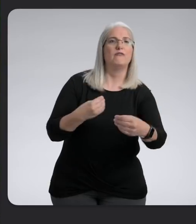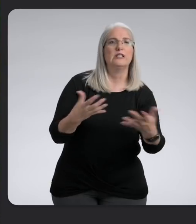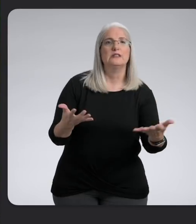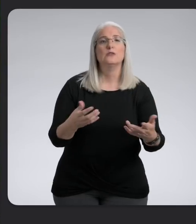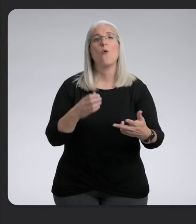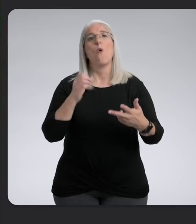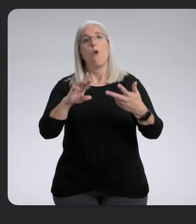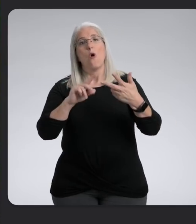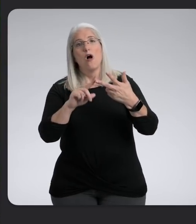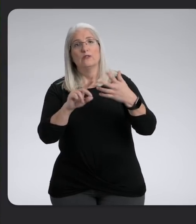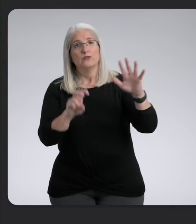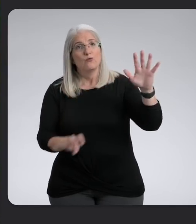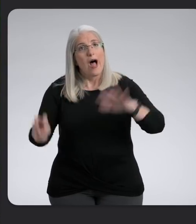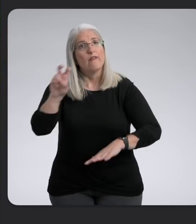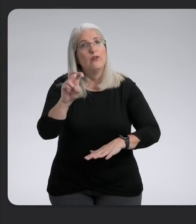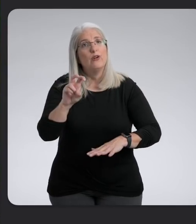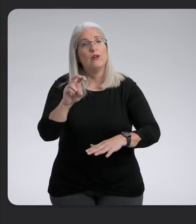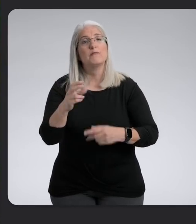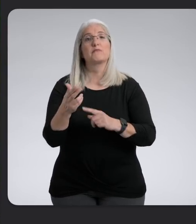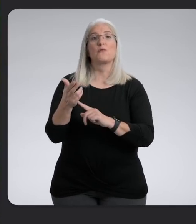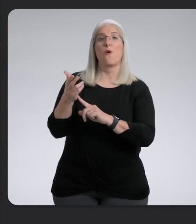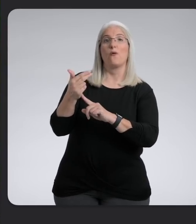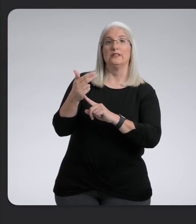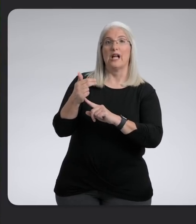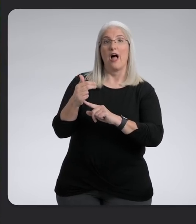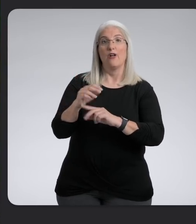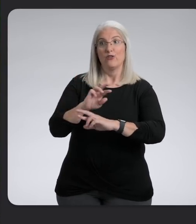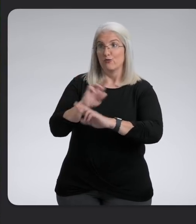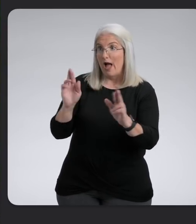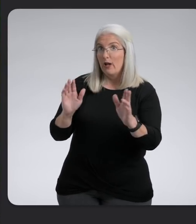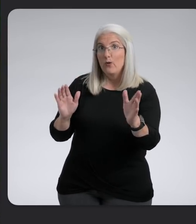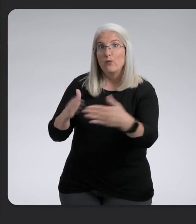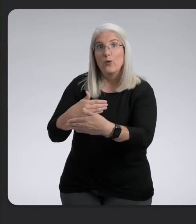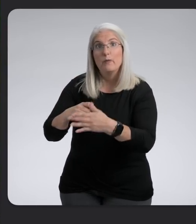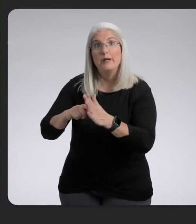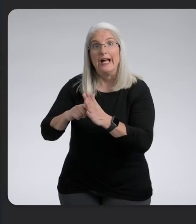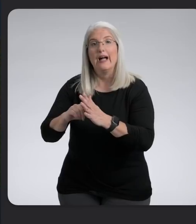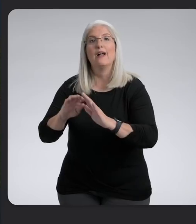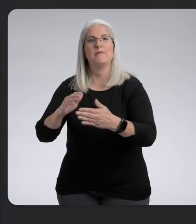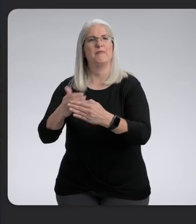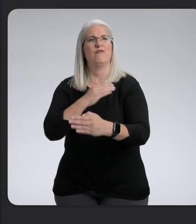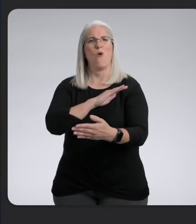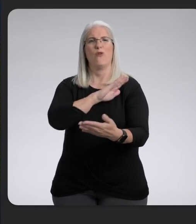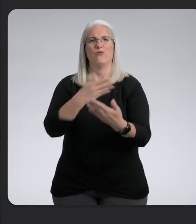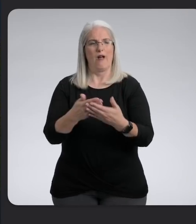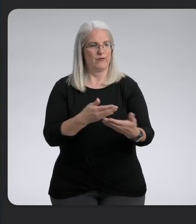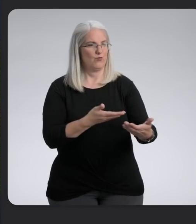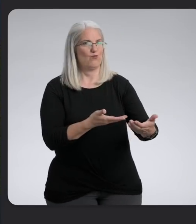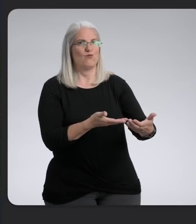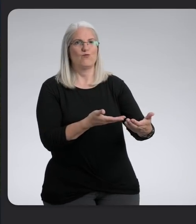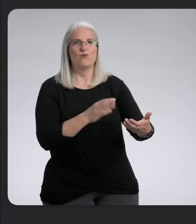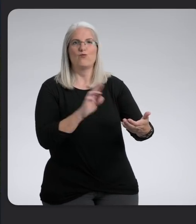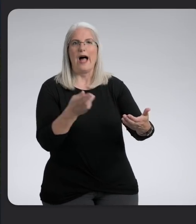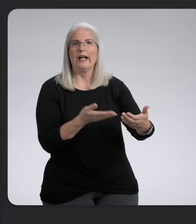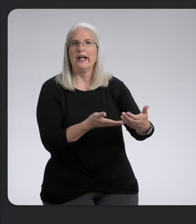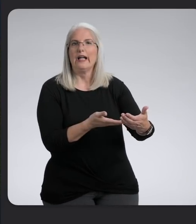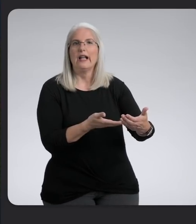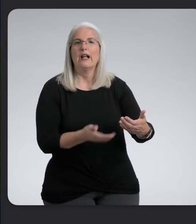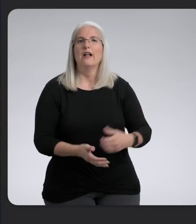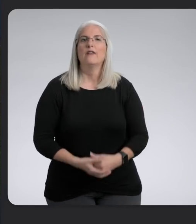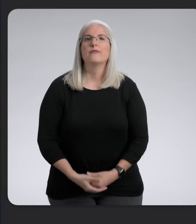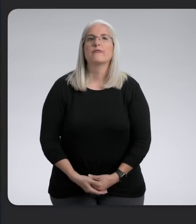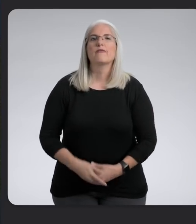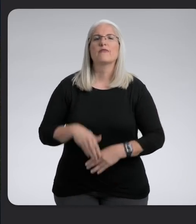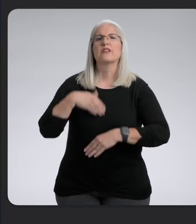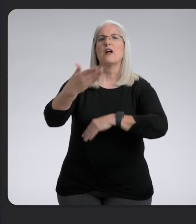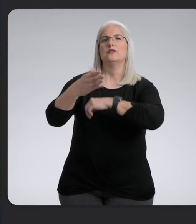you'll automatically receive your key when your room is ready, even before you arrive at the hotel. Starting this fall, Hyatt Hotels